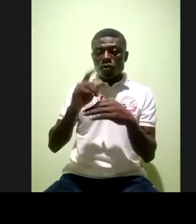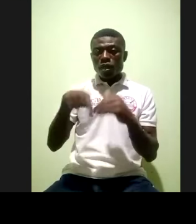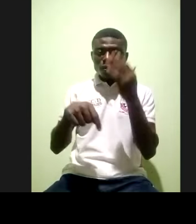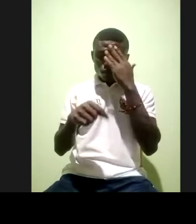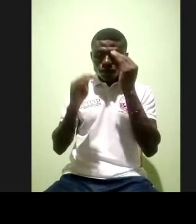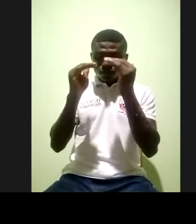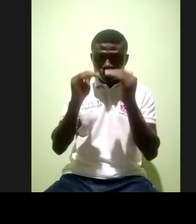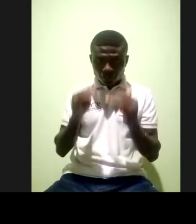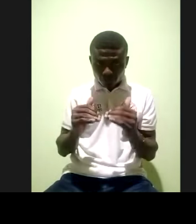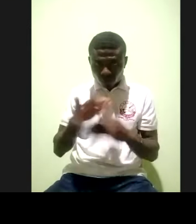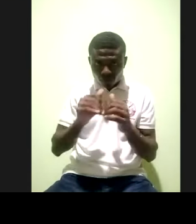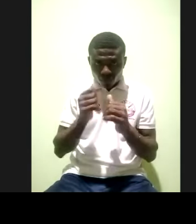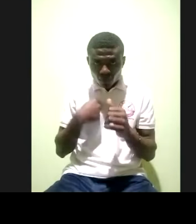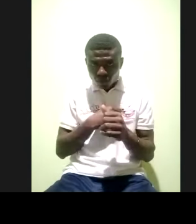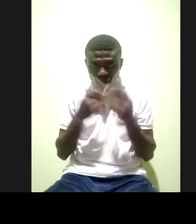errors we will see.